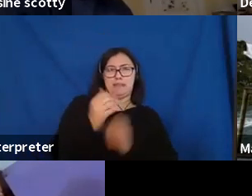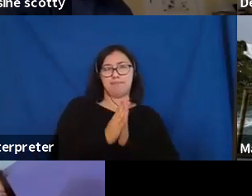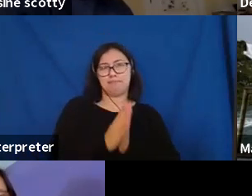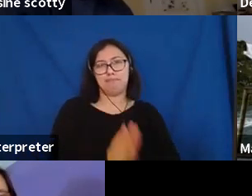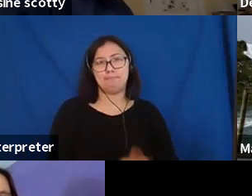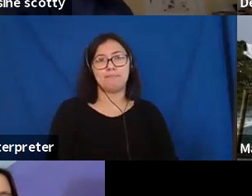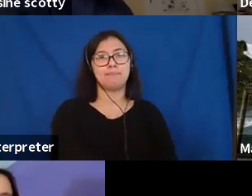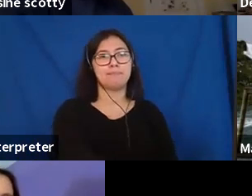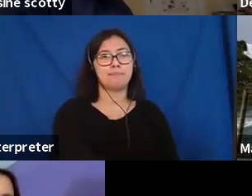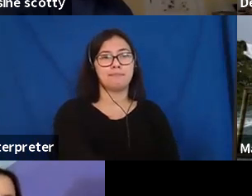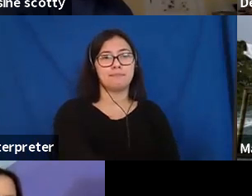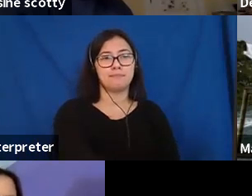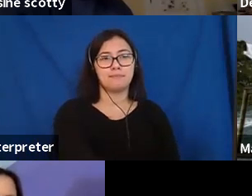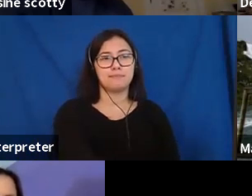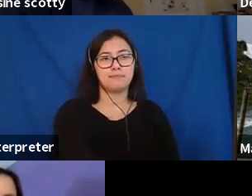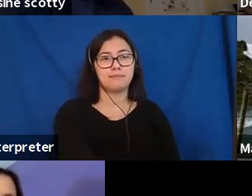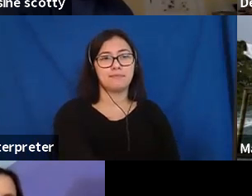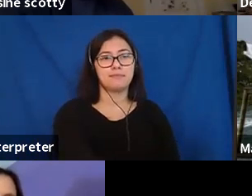All right. So here's our scenario.